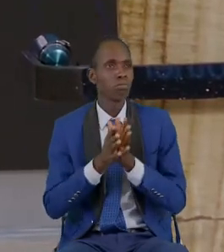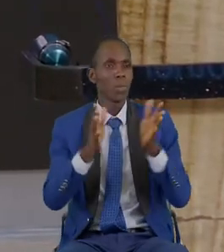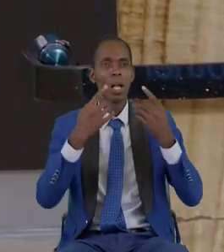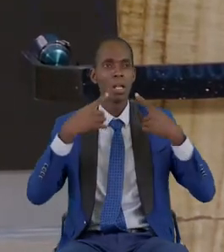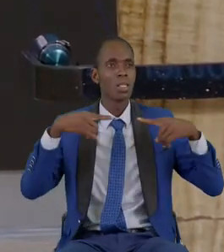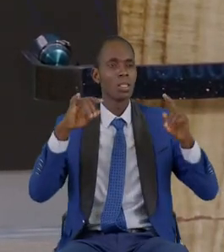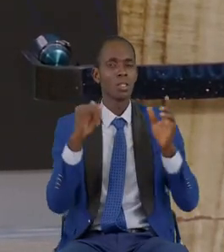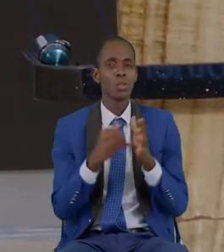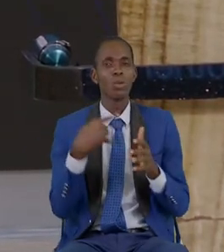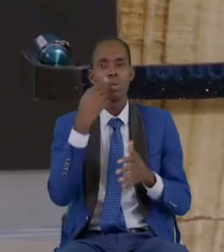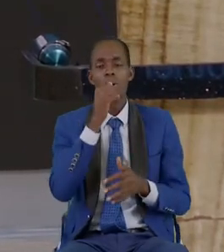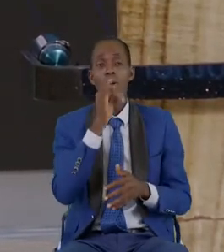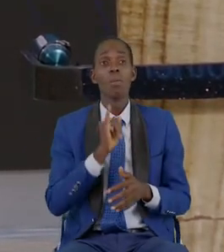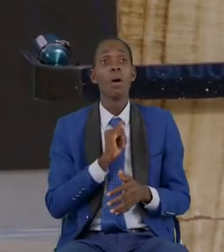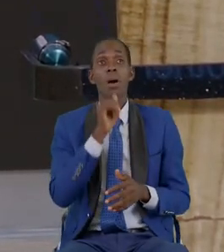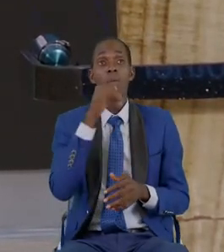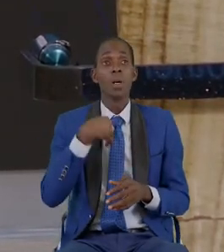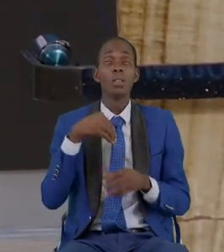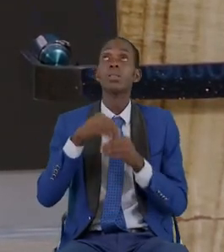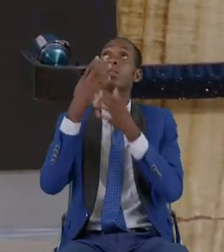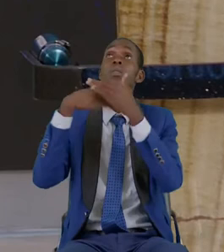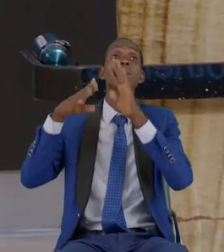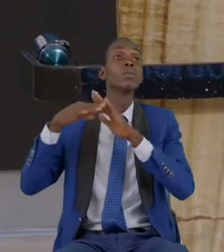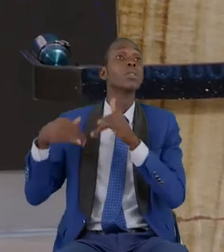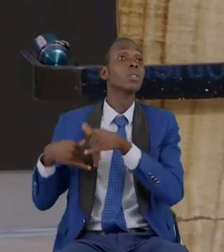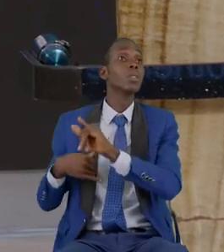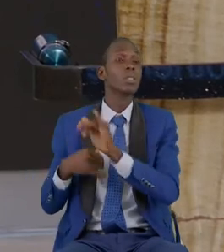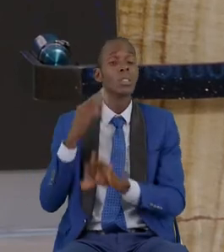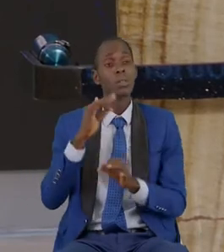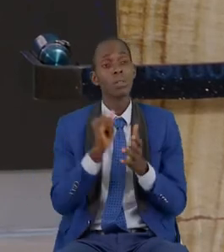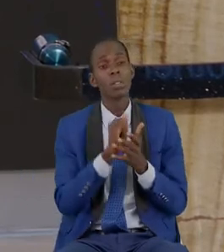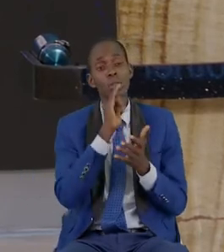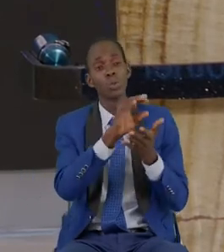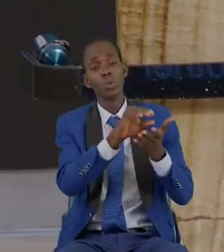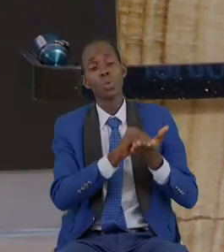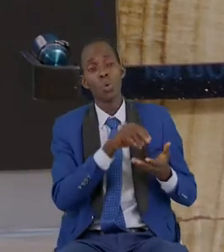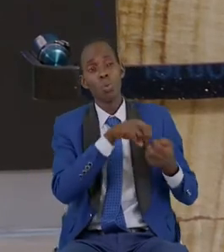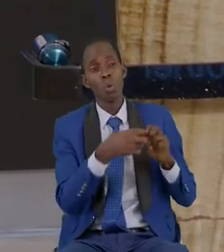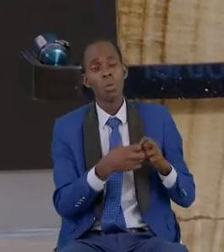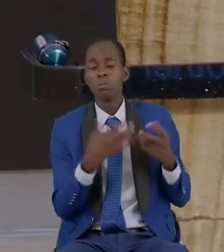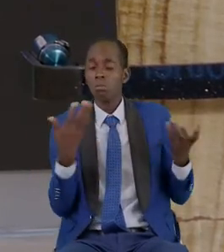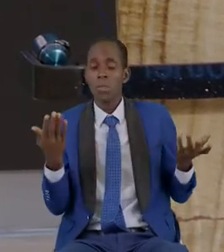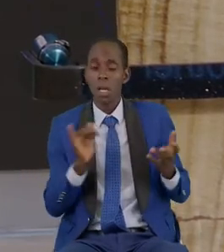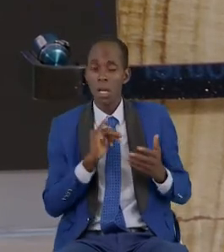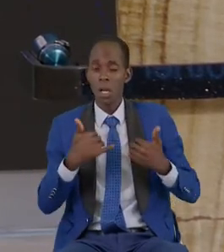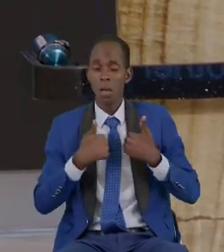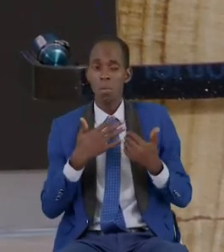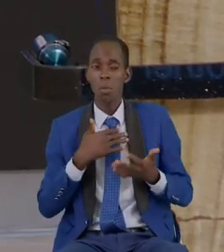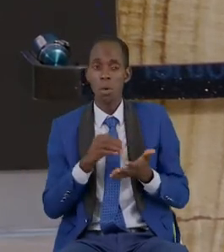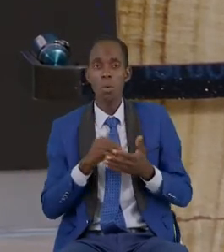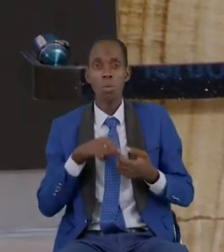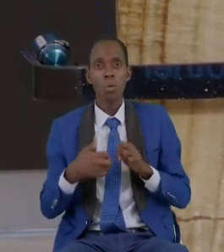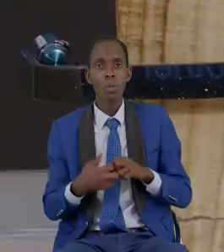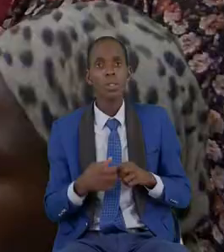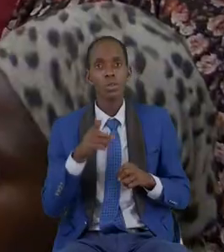in heaven yet? If that is his weakness, don't I have my weakness? Then you are. You're defending, you're covering